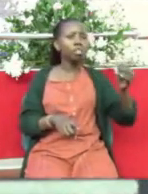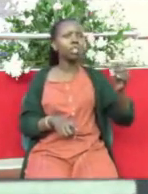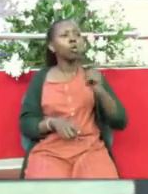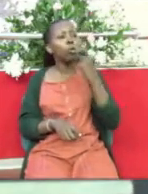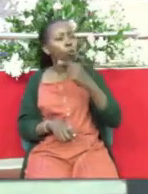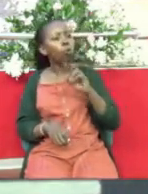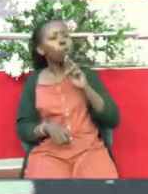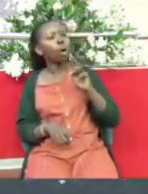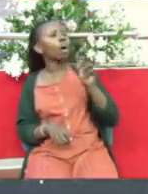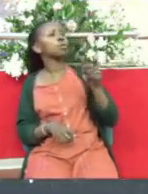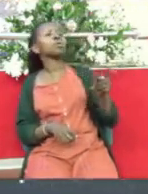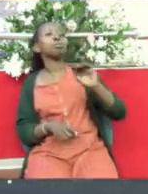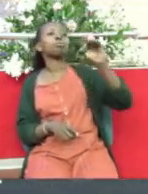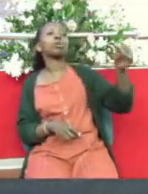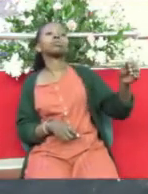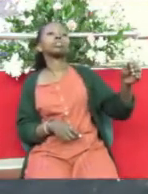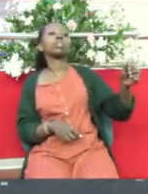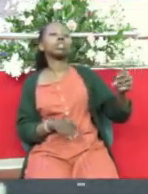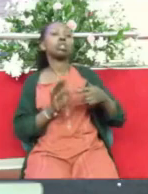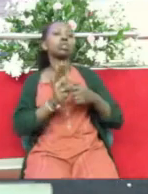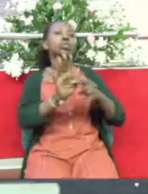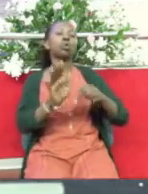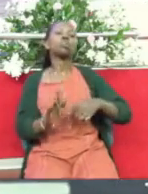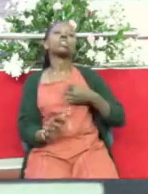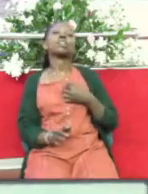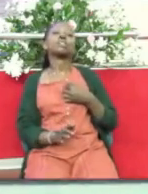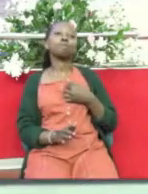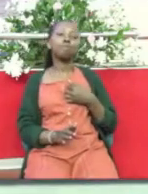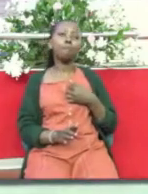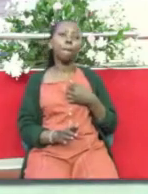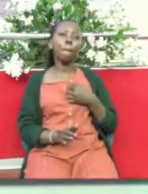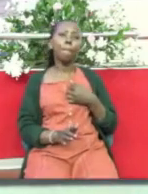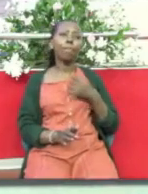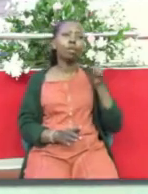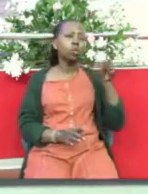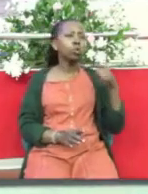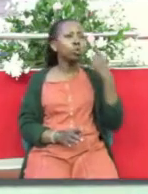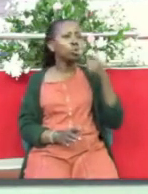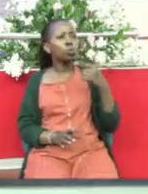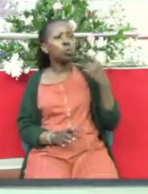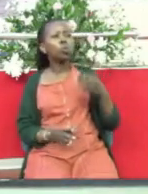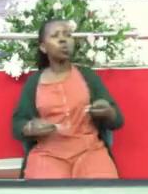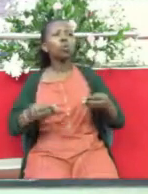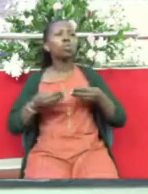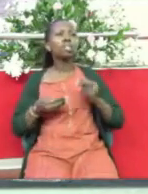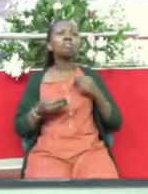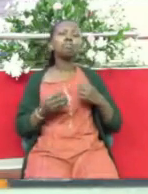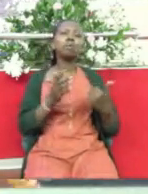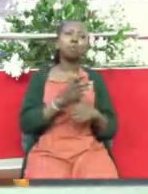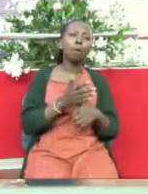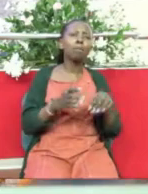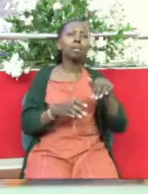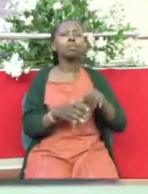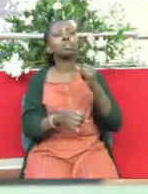you expose yourself today? You who has been bothering my business, who are you?